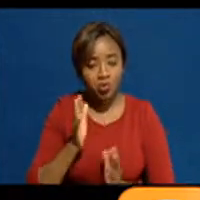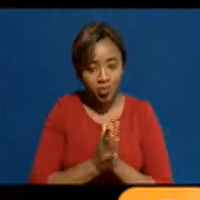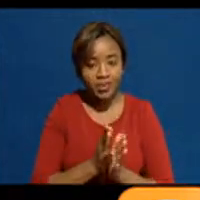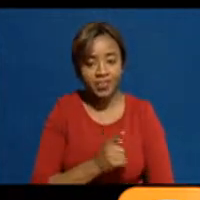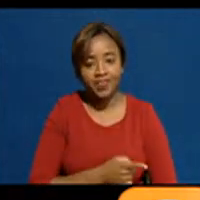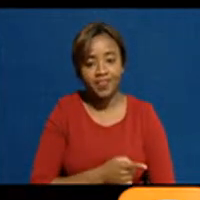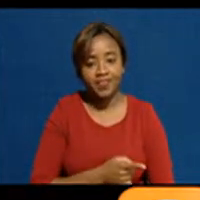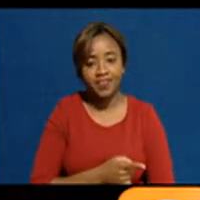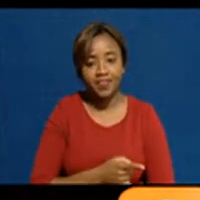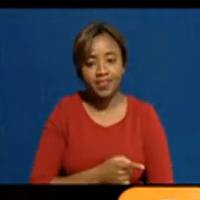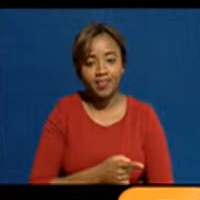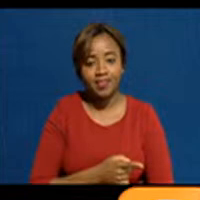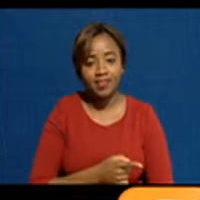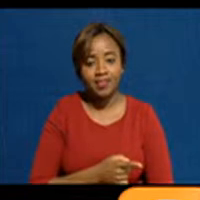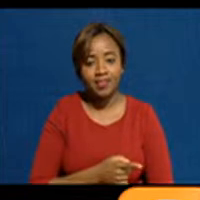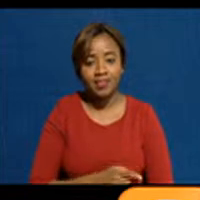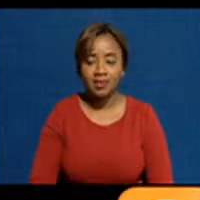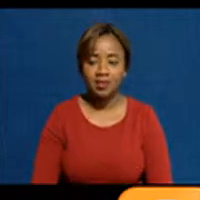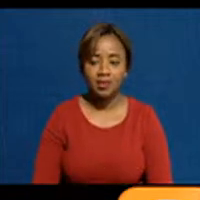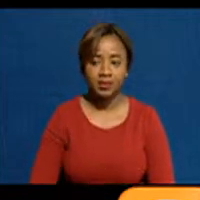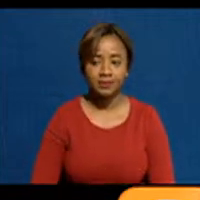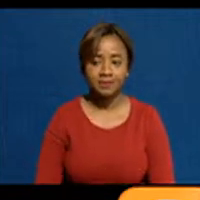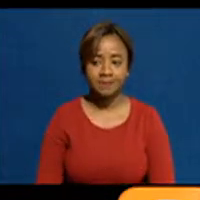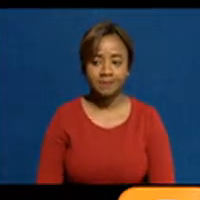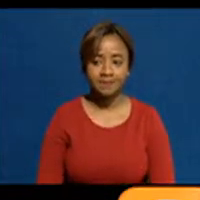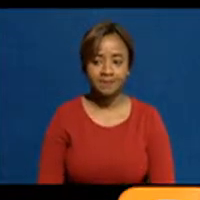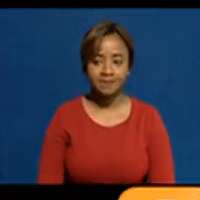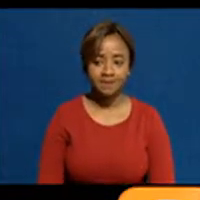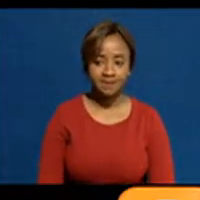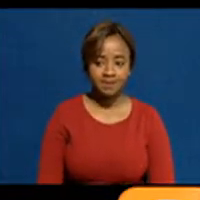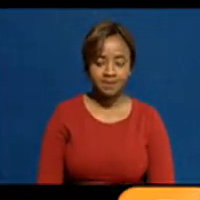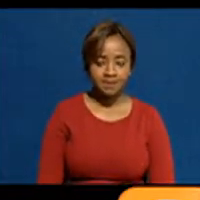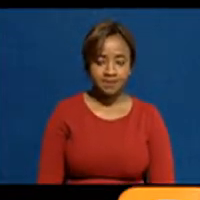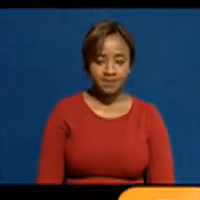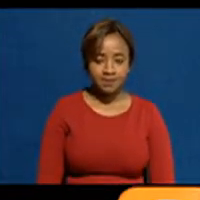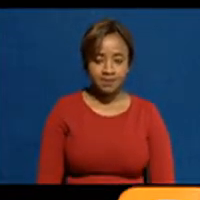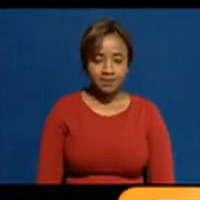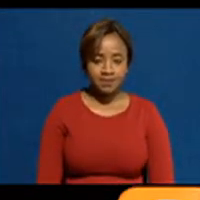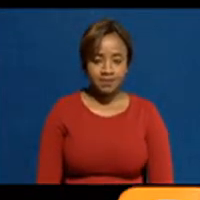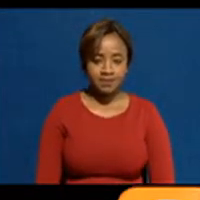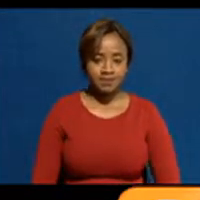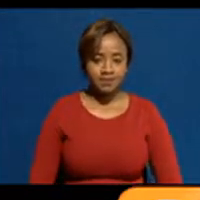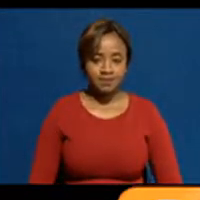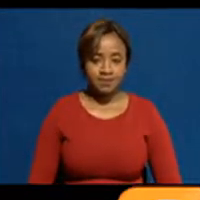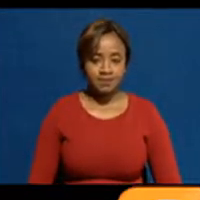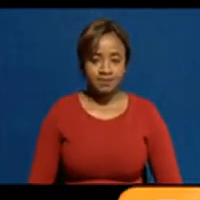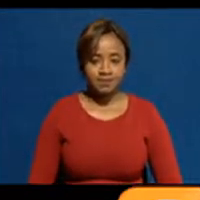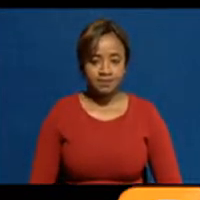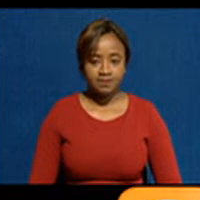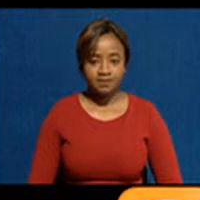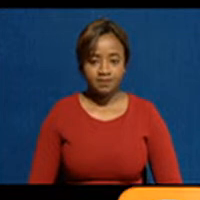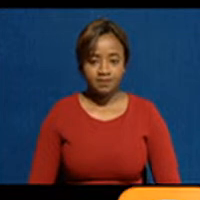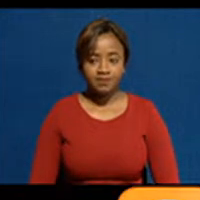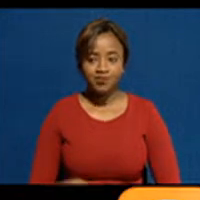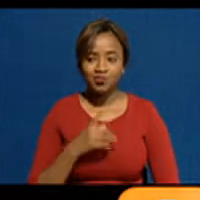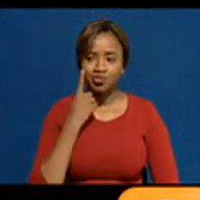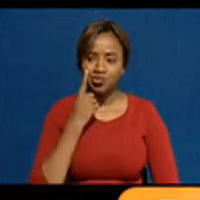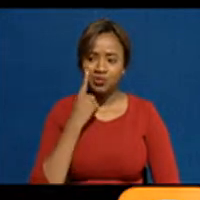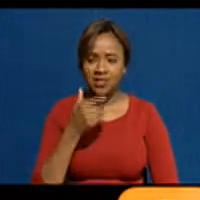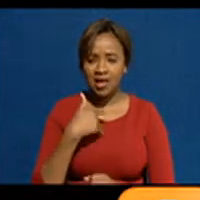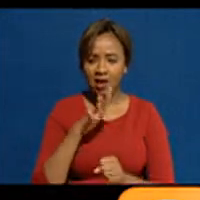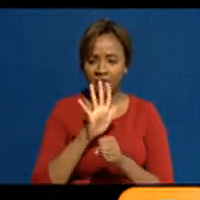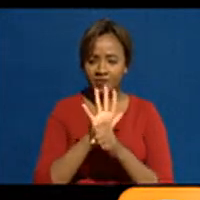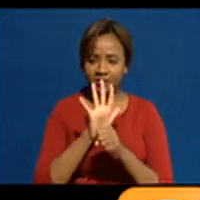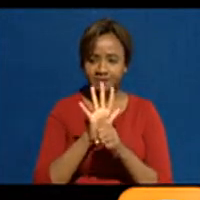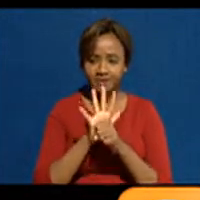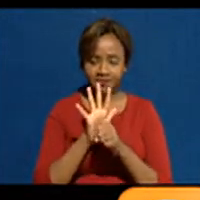to do with the help of a parent and still take that homework to school in the morning. So you find that there are a lot of issues, and